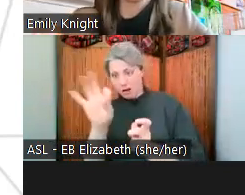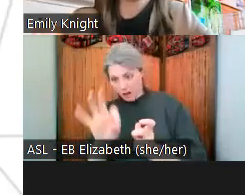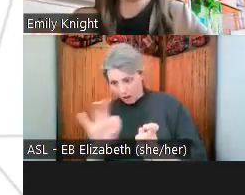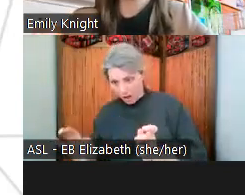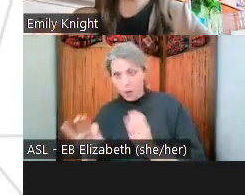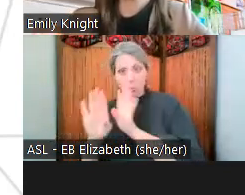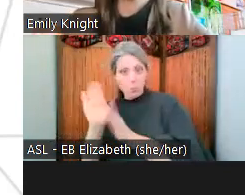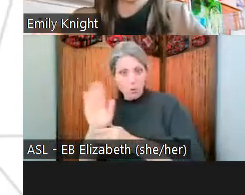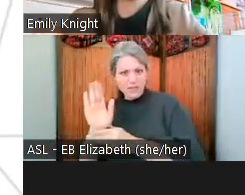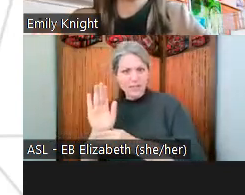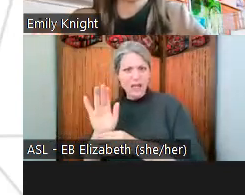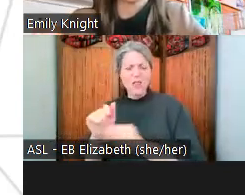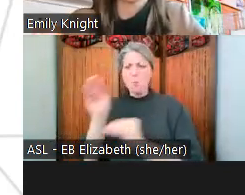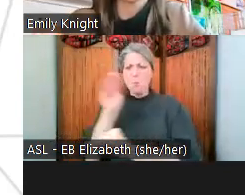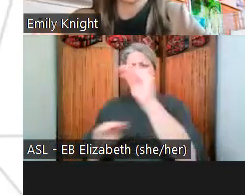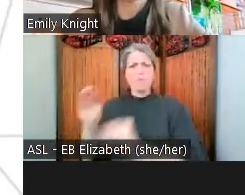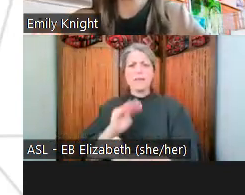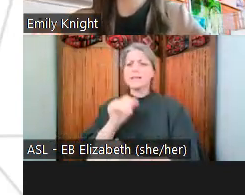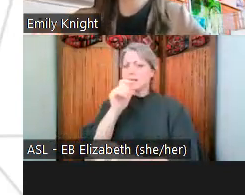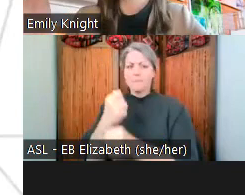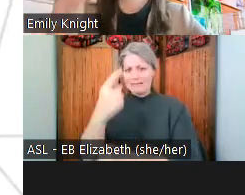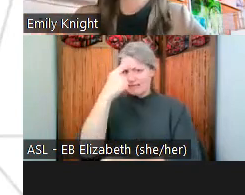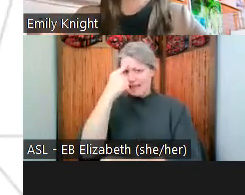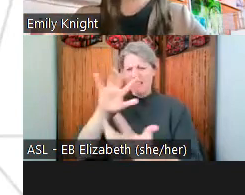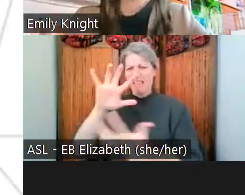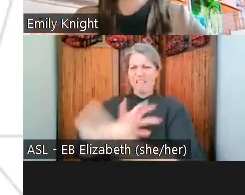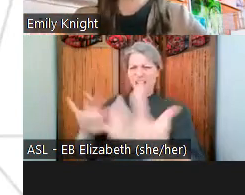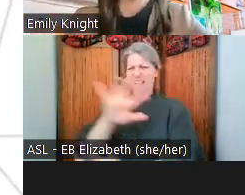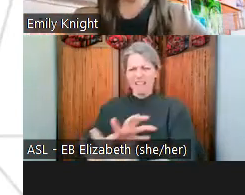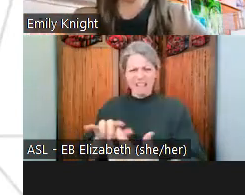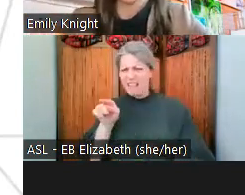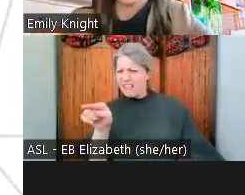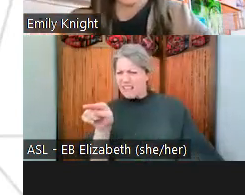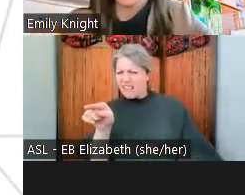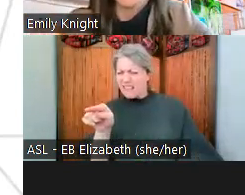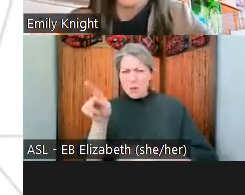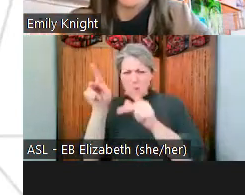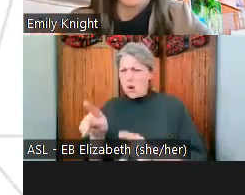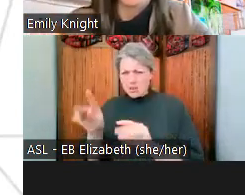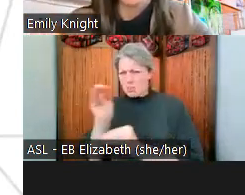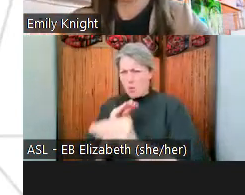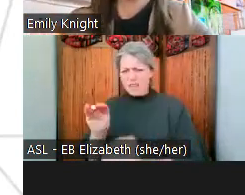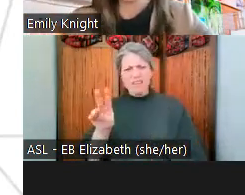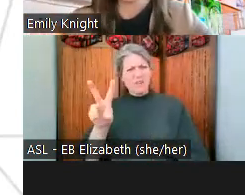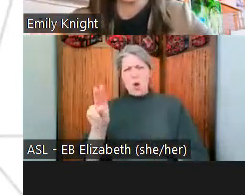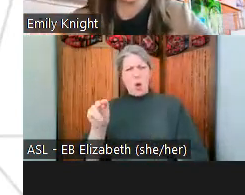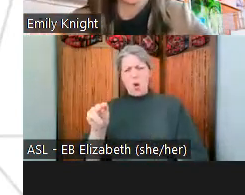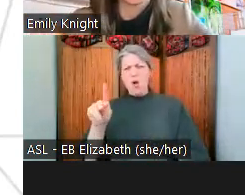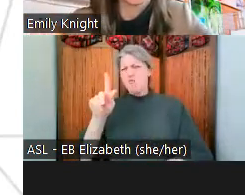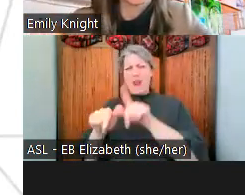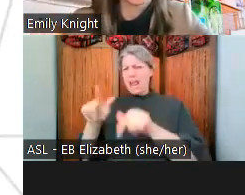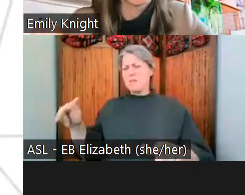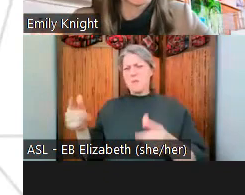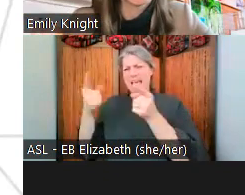where the movement of the dots is scrambled. So here it doesn't look like this is a person moving anymore. It just looks like random dots